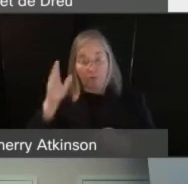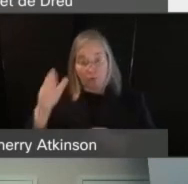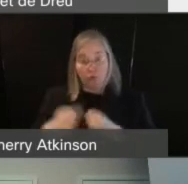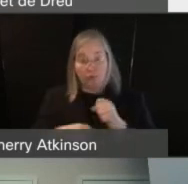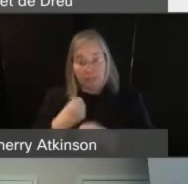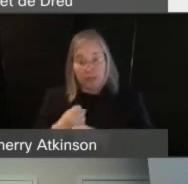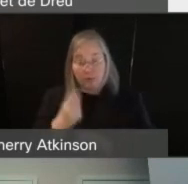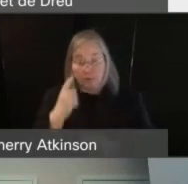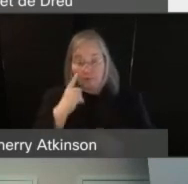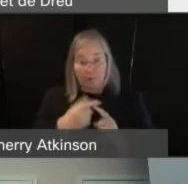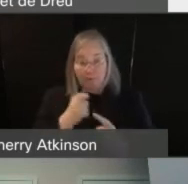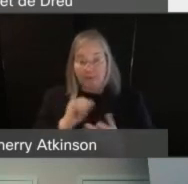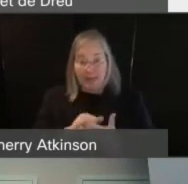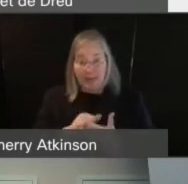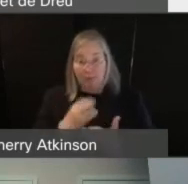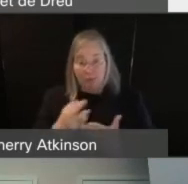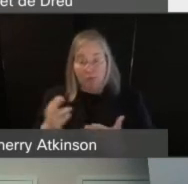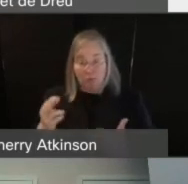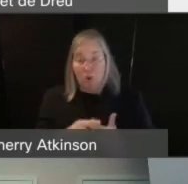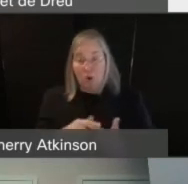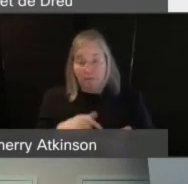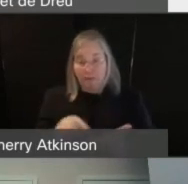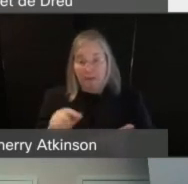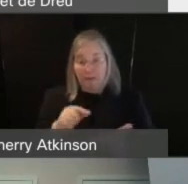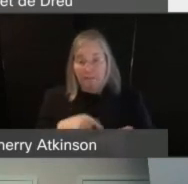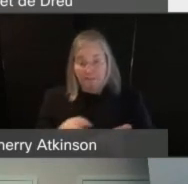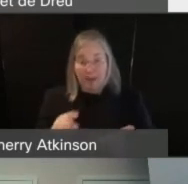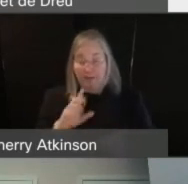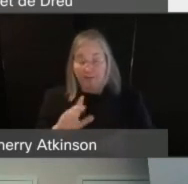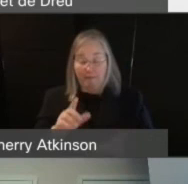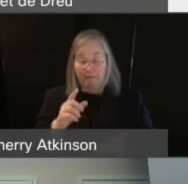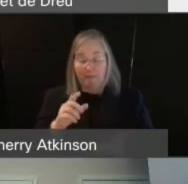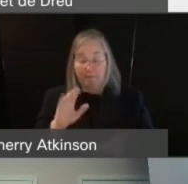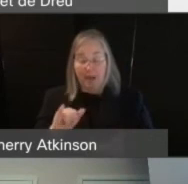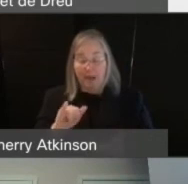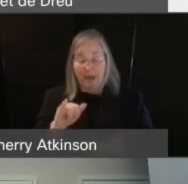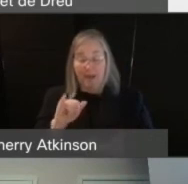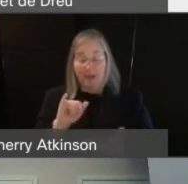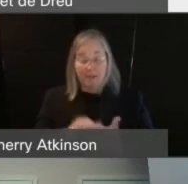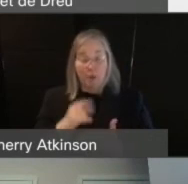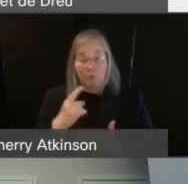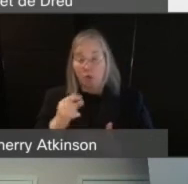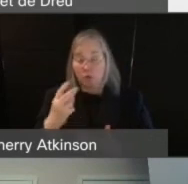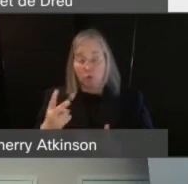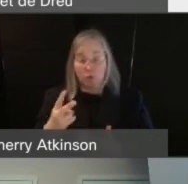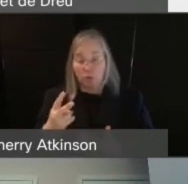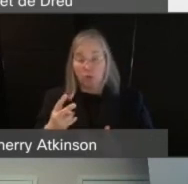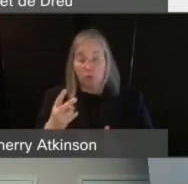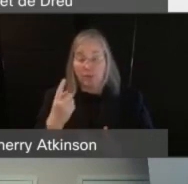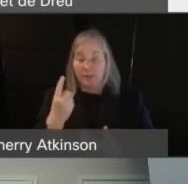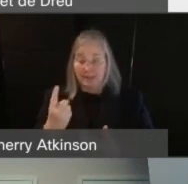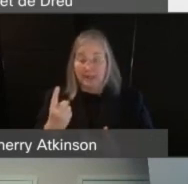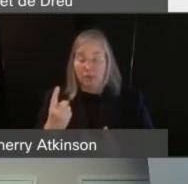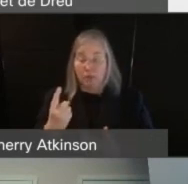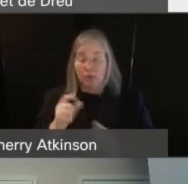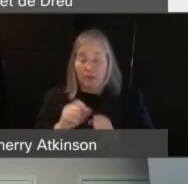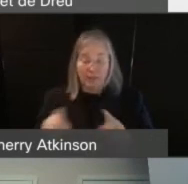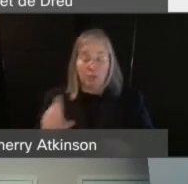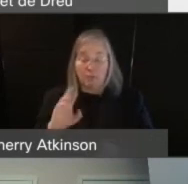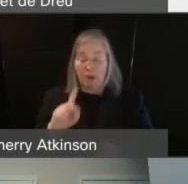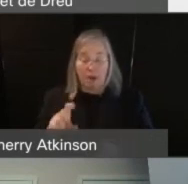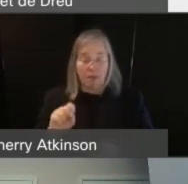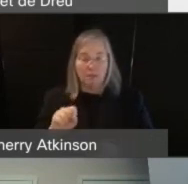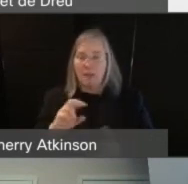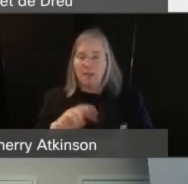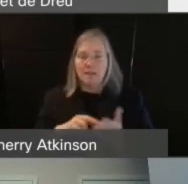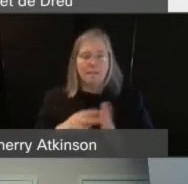that one or two single bond, which means all future years the resources from that tax is not available